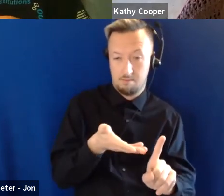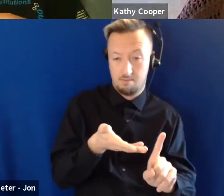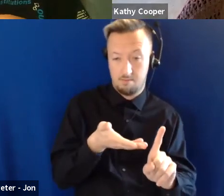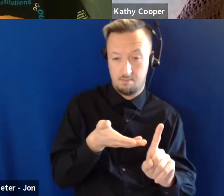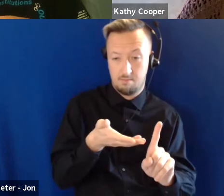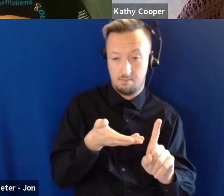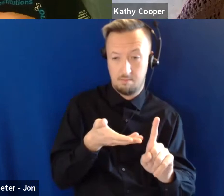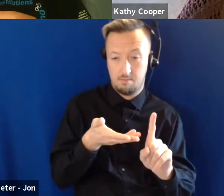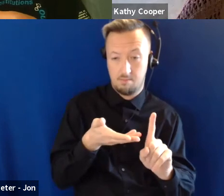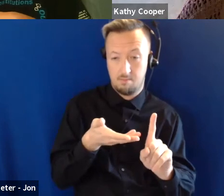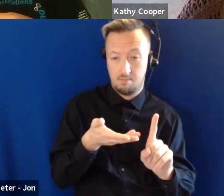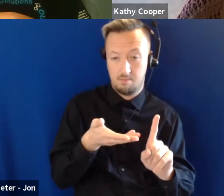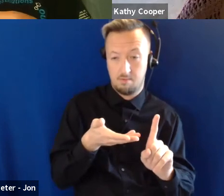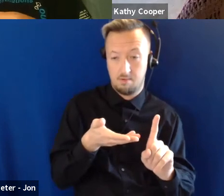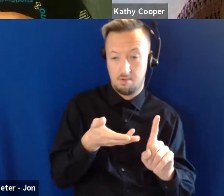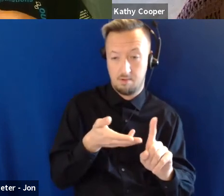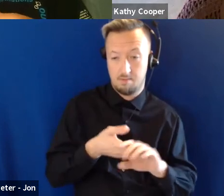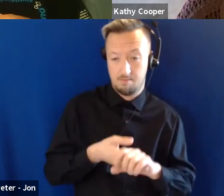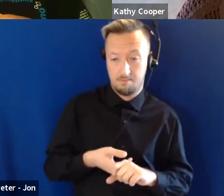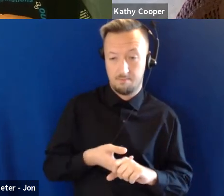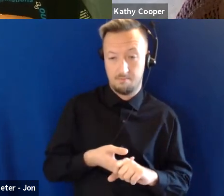by that center.